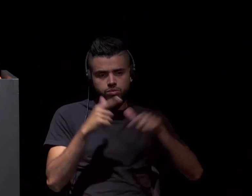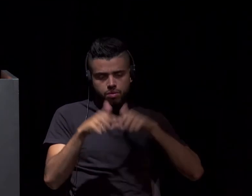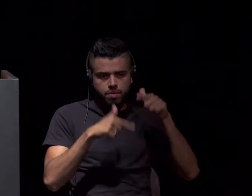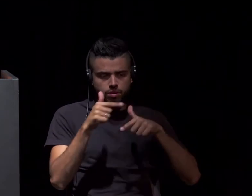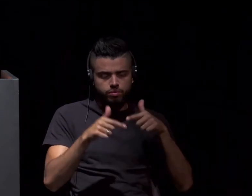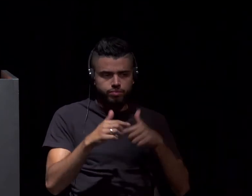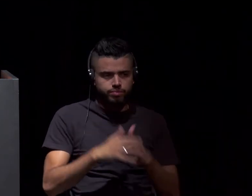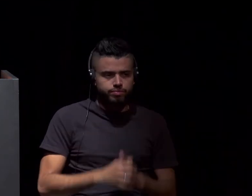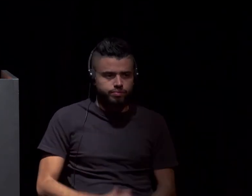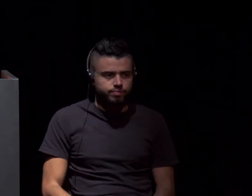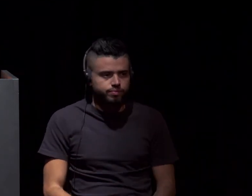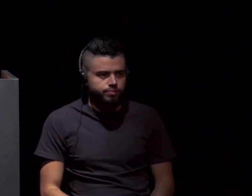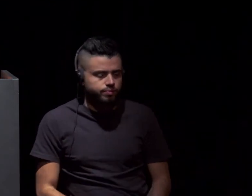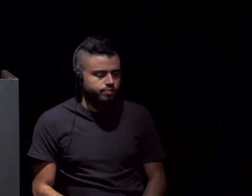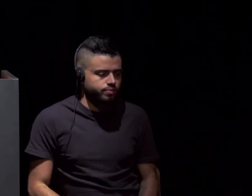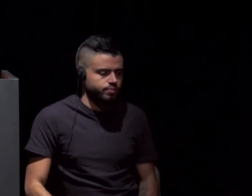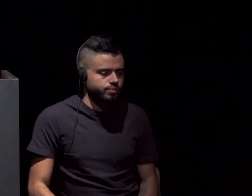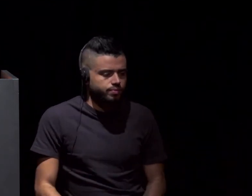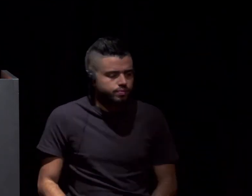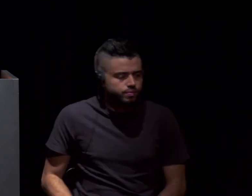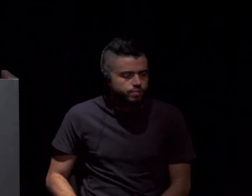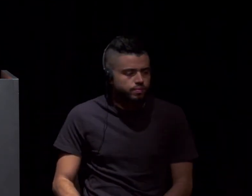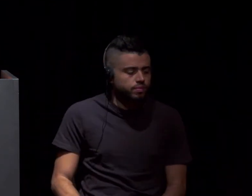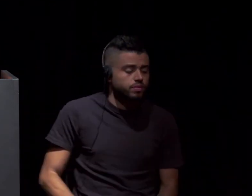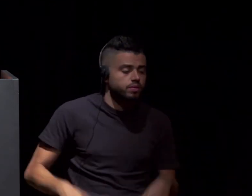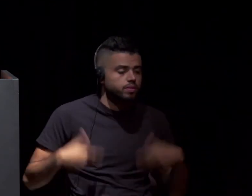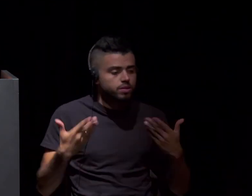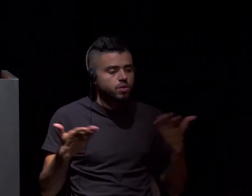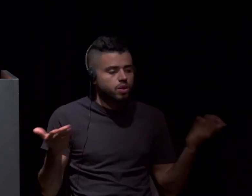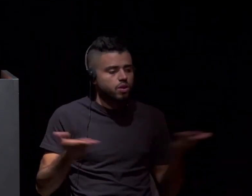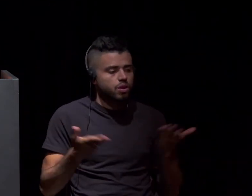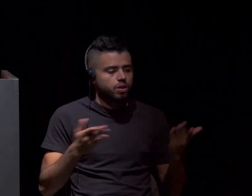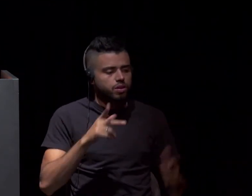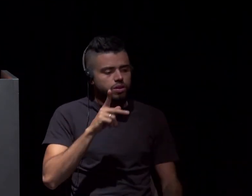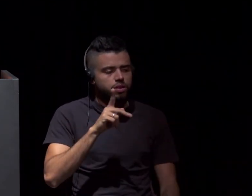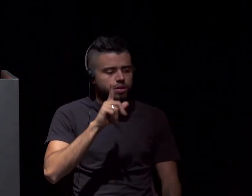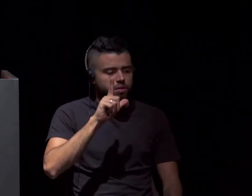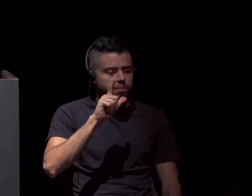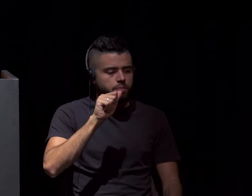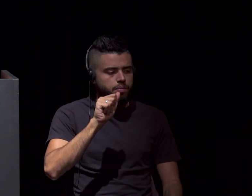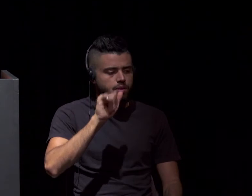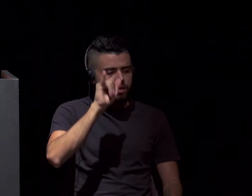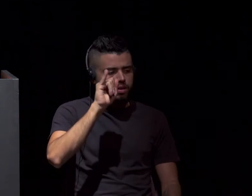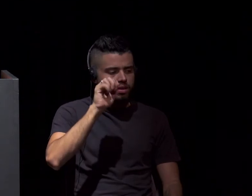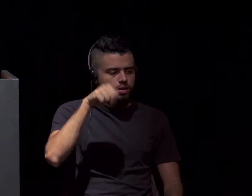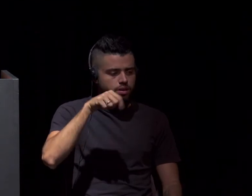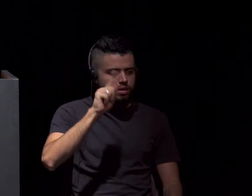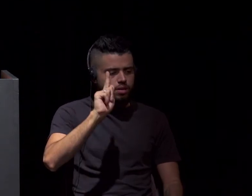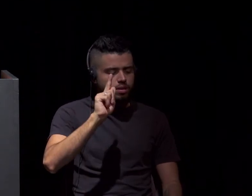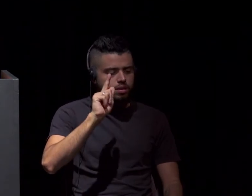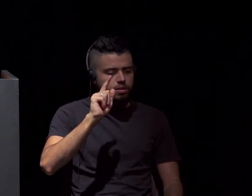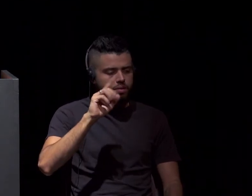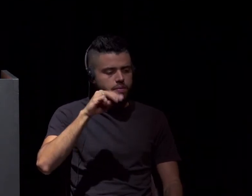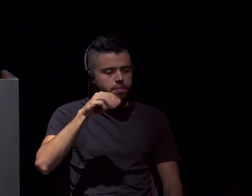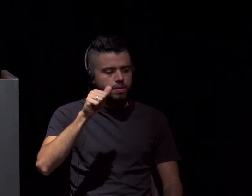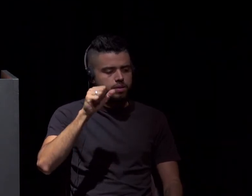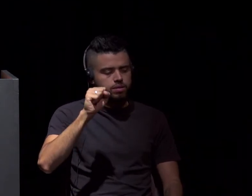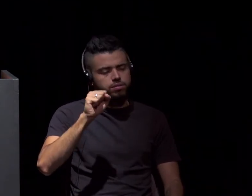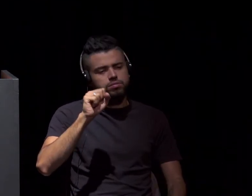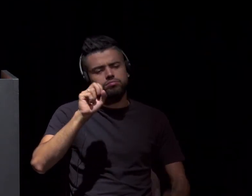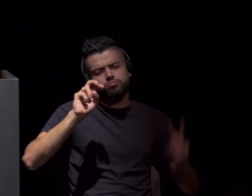So now on to playing mass. It seems like a change of register. It is indeed. With